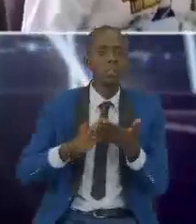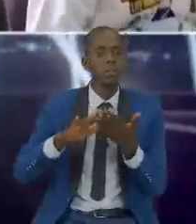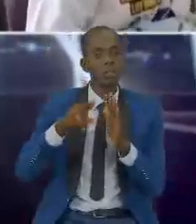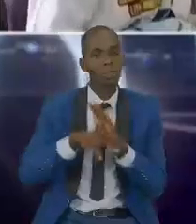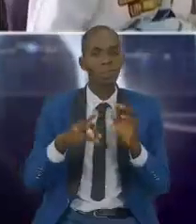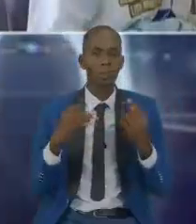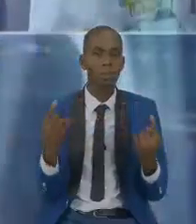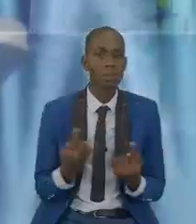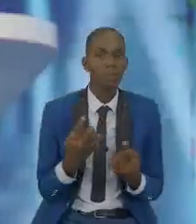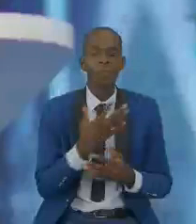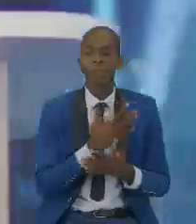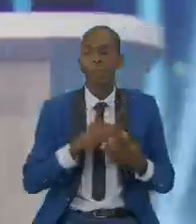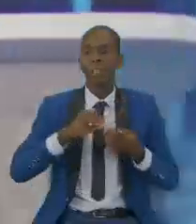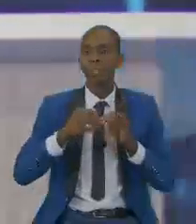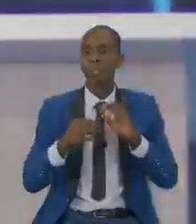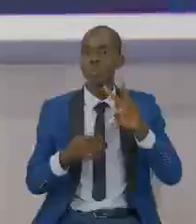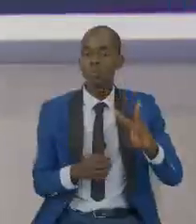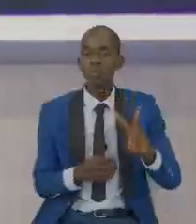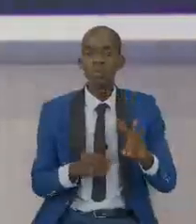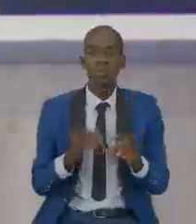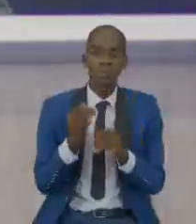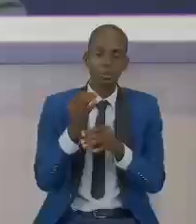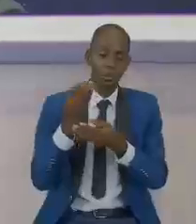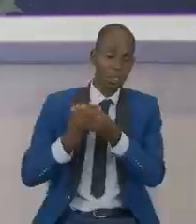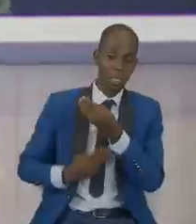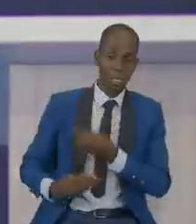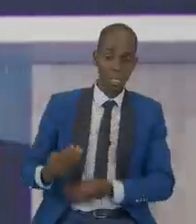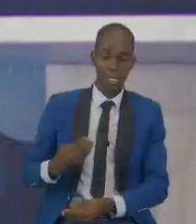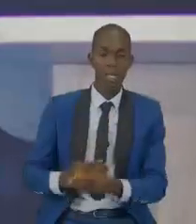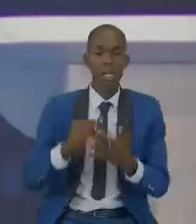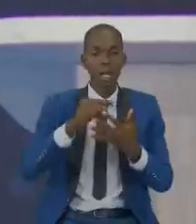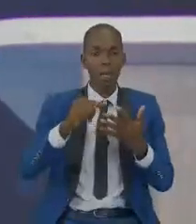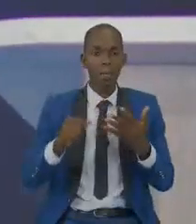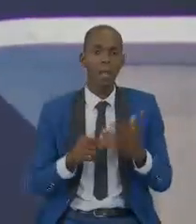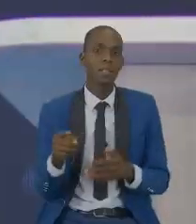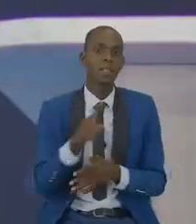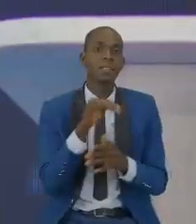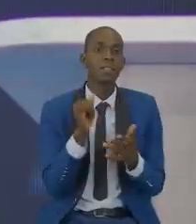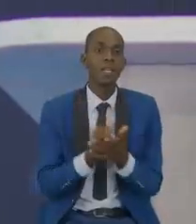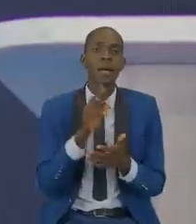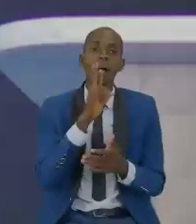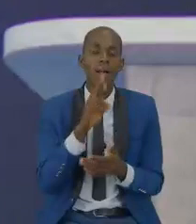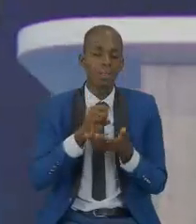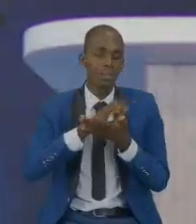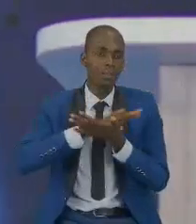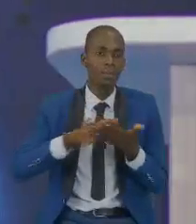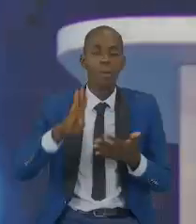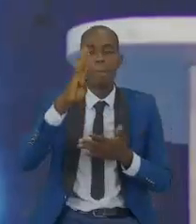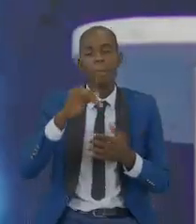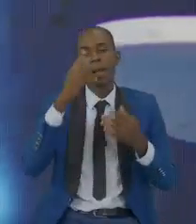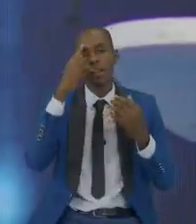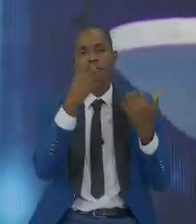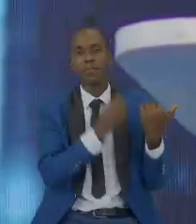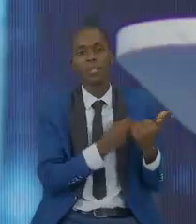sin, and number two, inheritance among them which are sanctified by